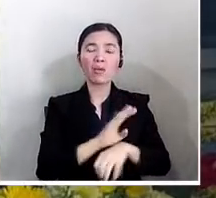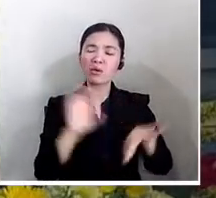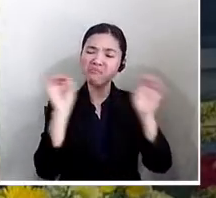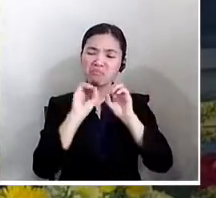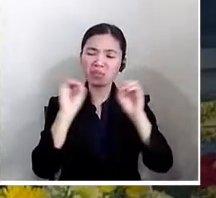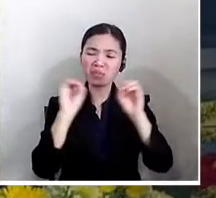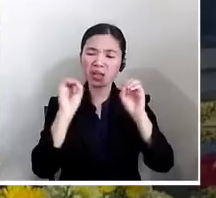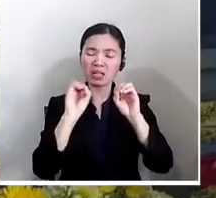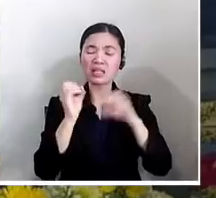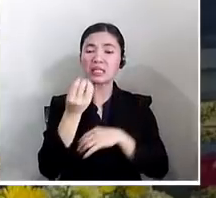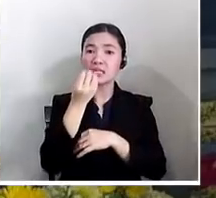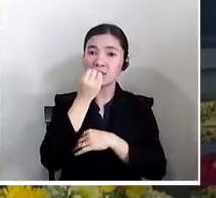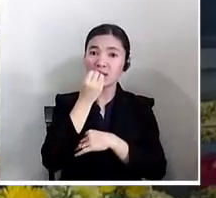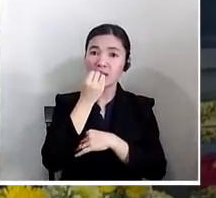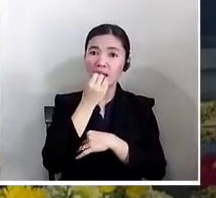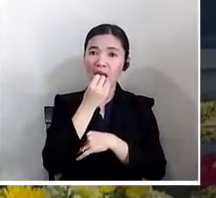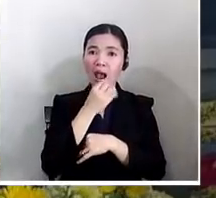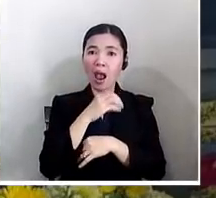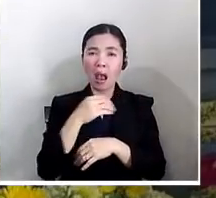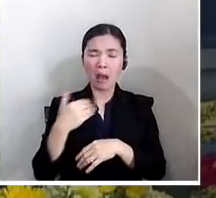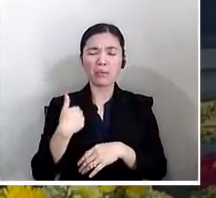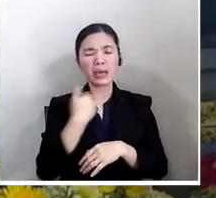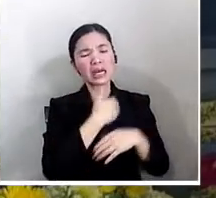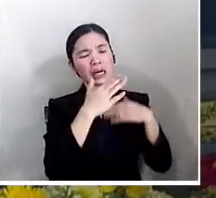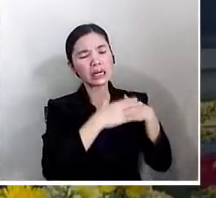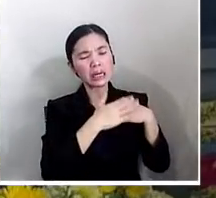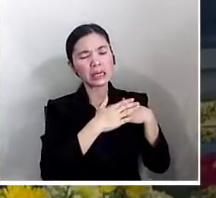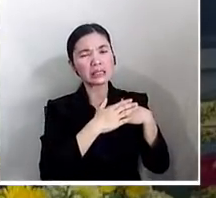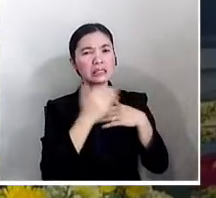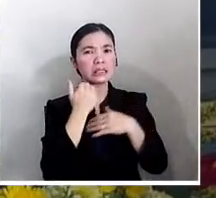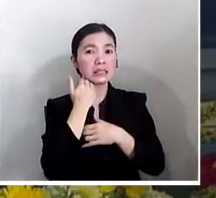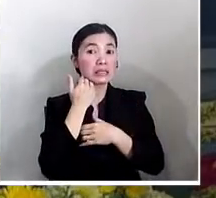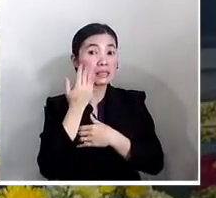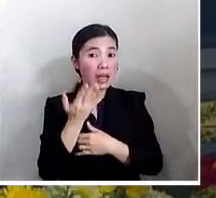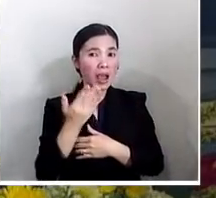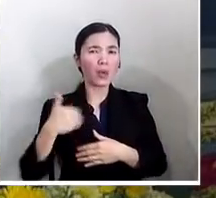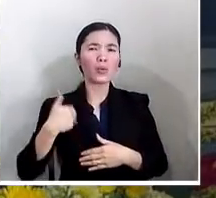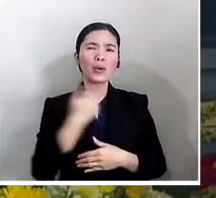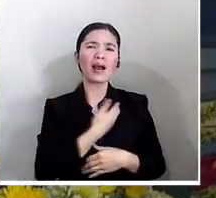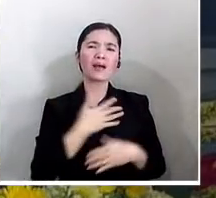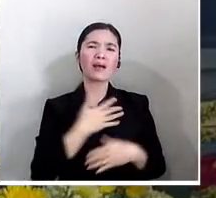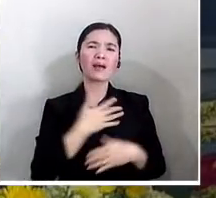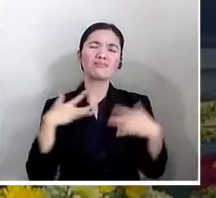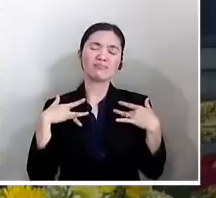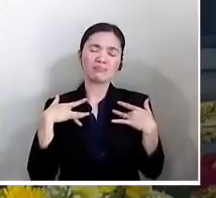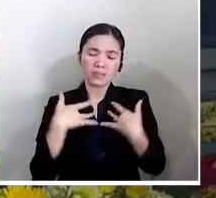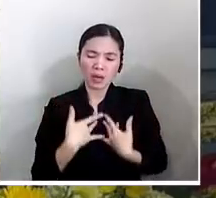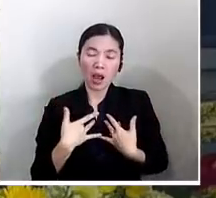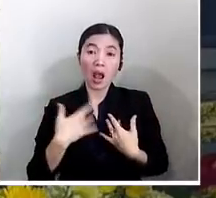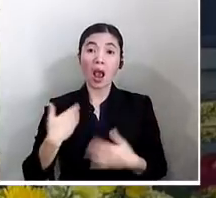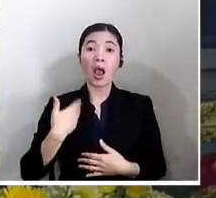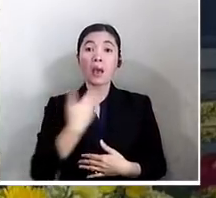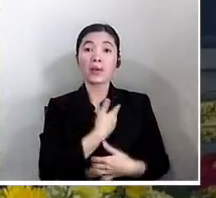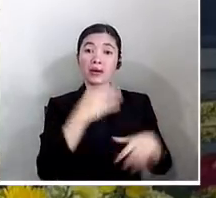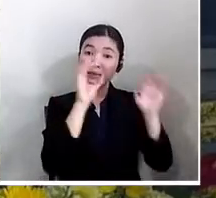We are doomed to die. We are exhausted. We have nothing left.